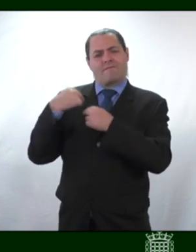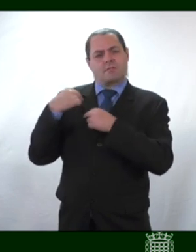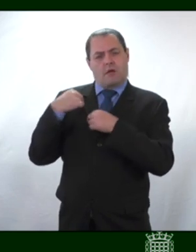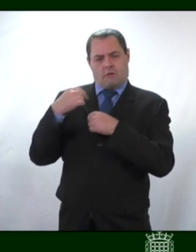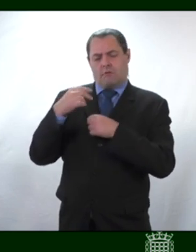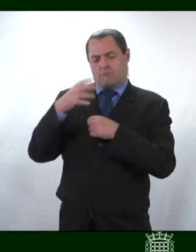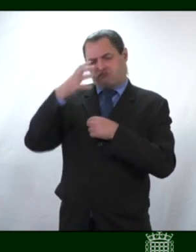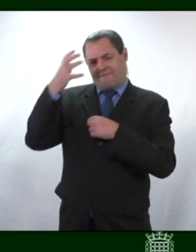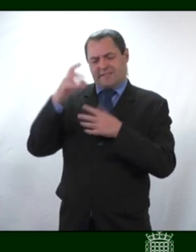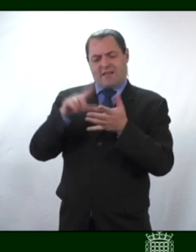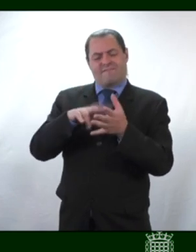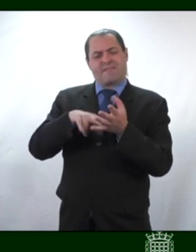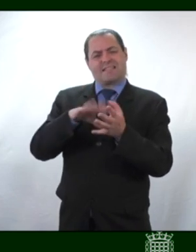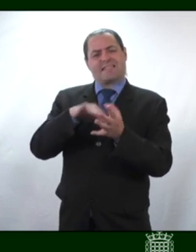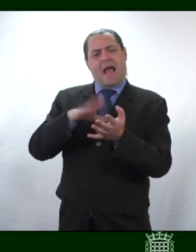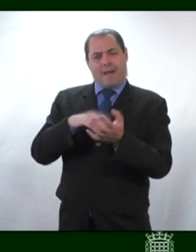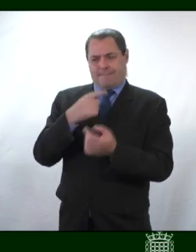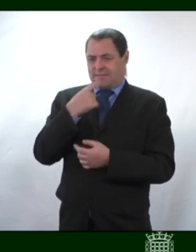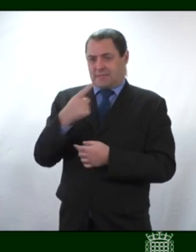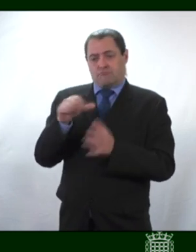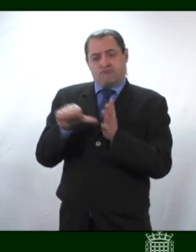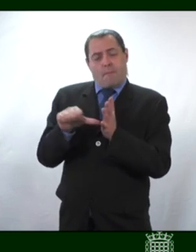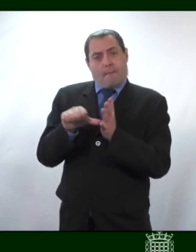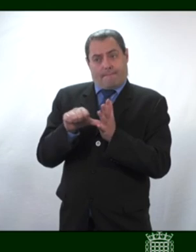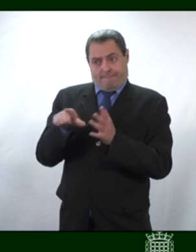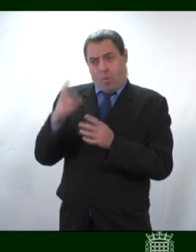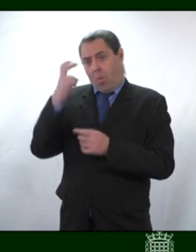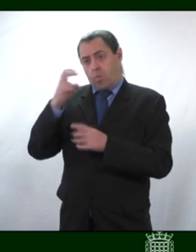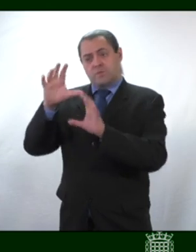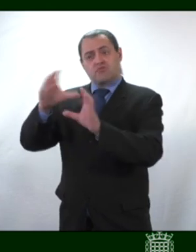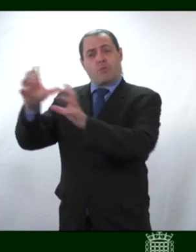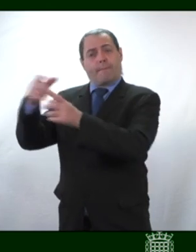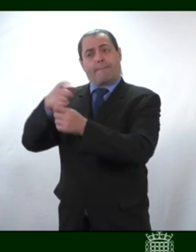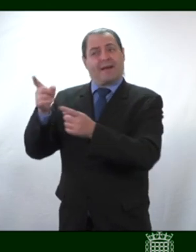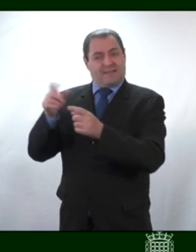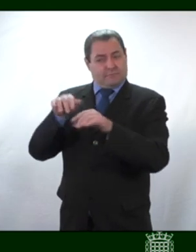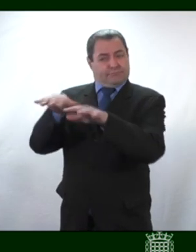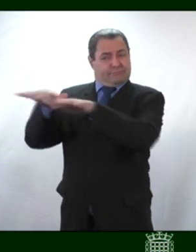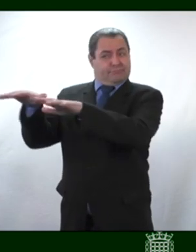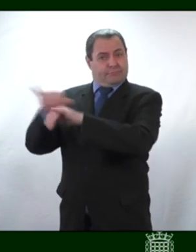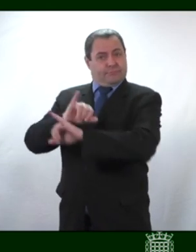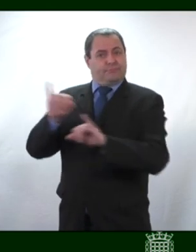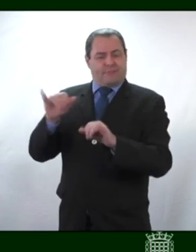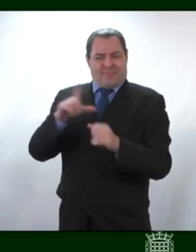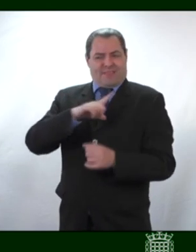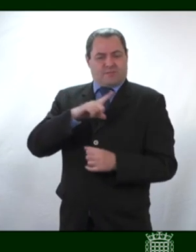the penetration of coronavirus into older age groups which gives the NHS the greatest cause for